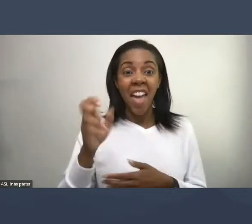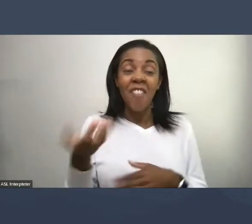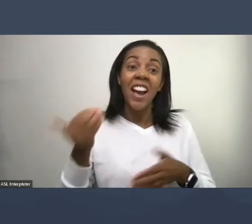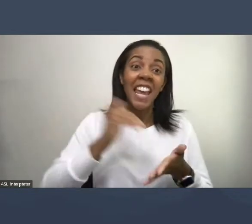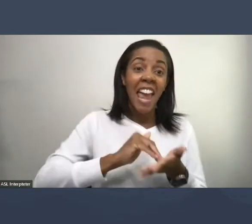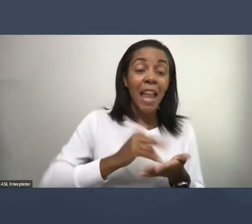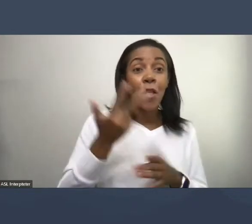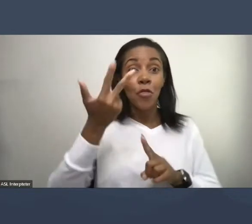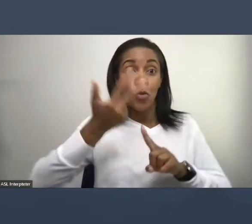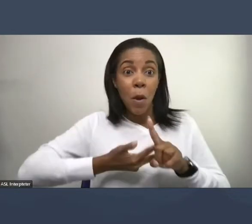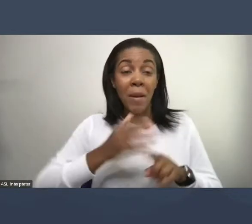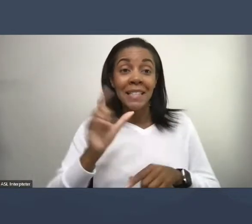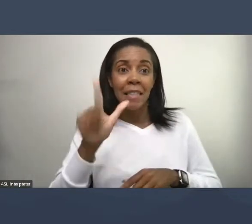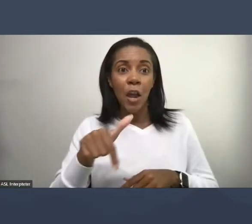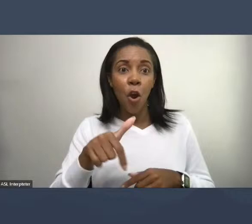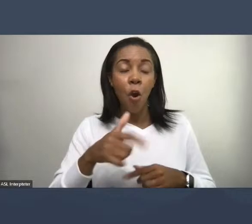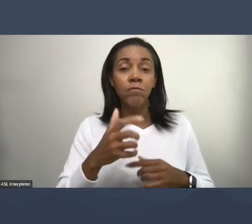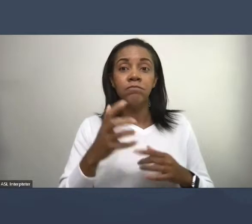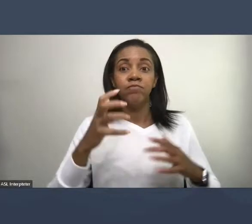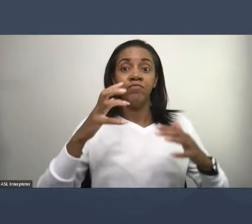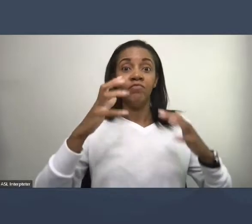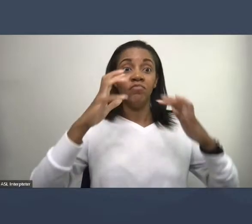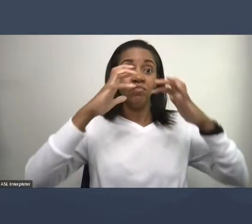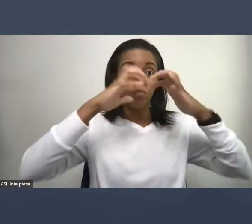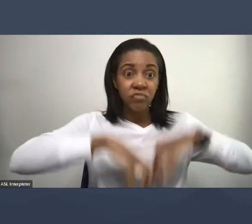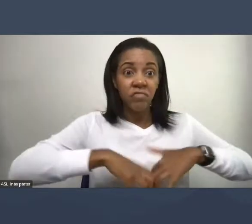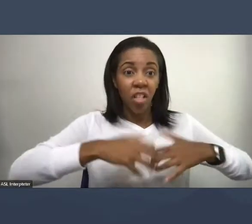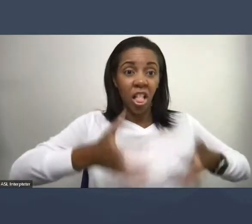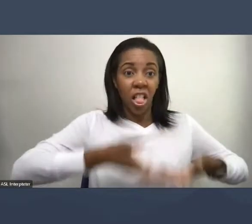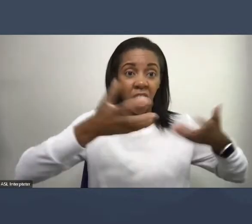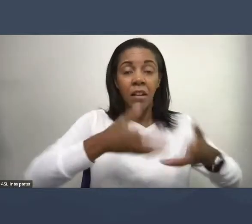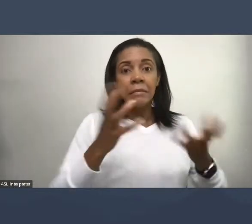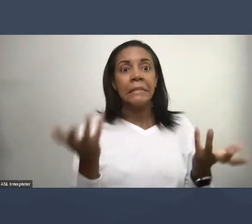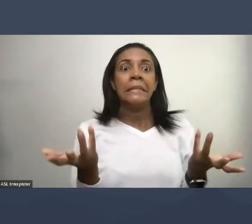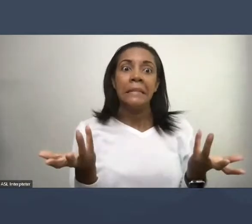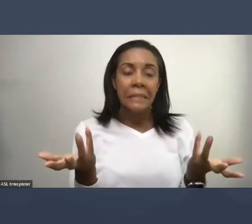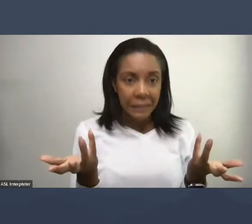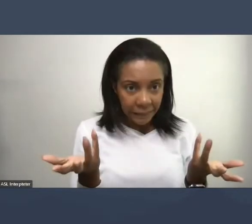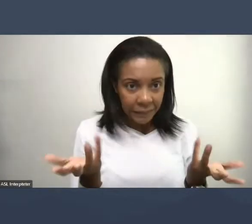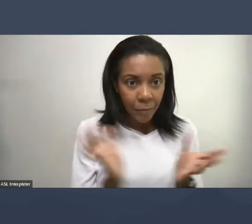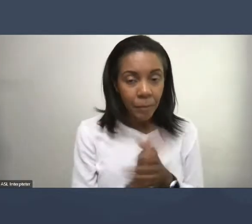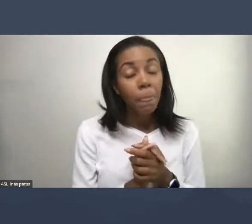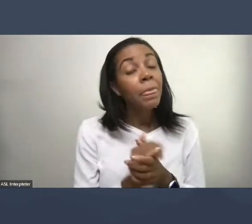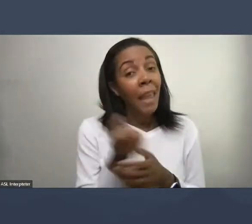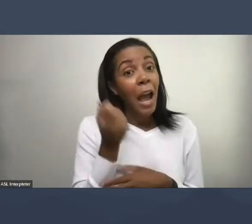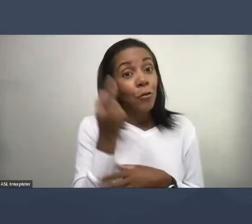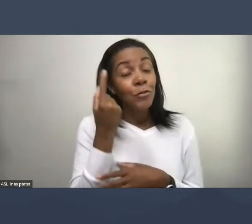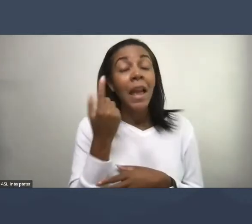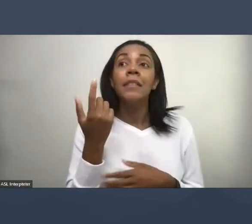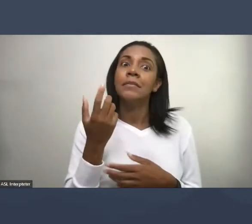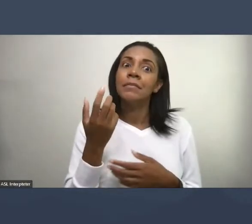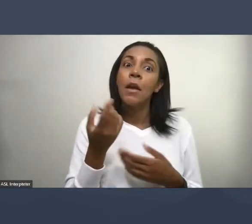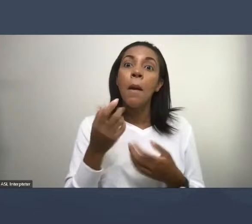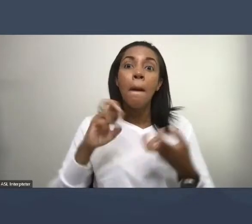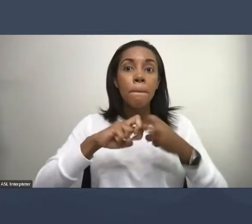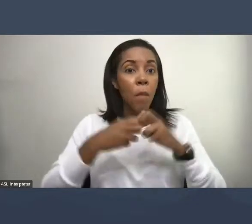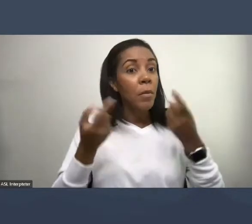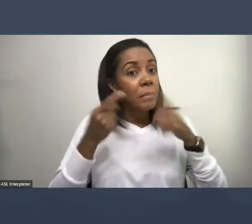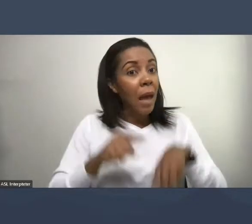3 months later we tear it up. Yeah, great question. And I get that problems happen, water mains break,